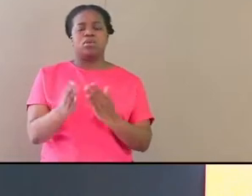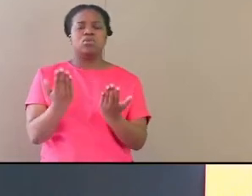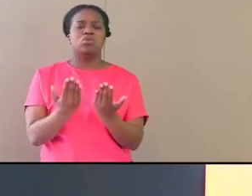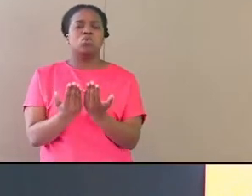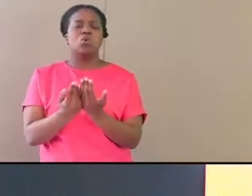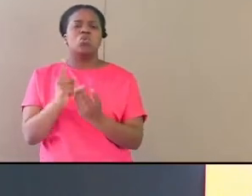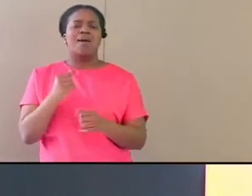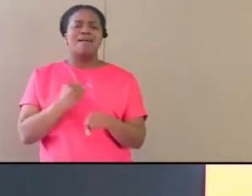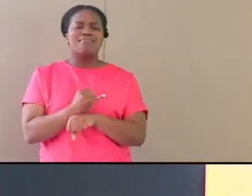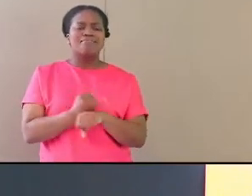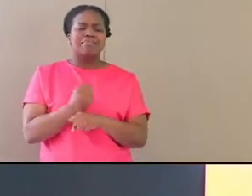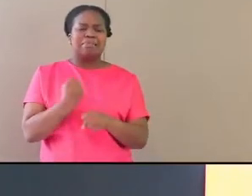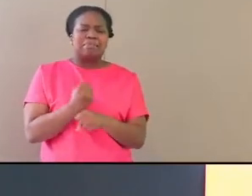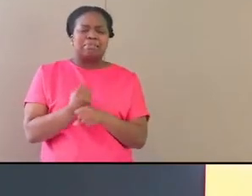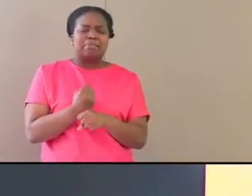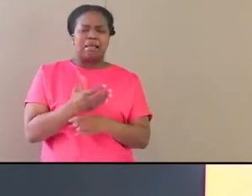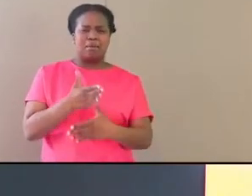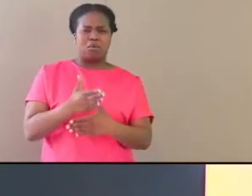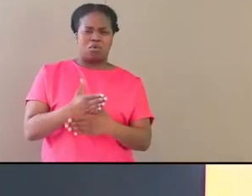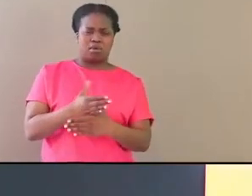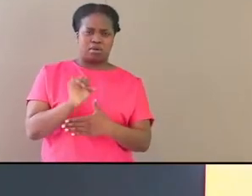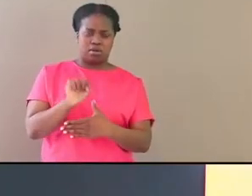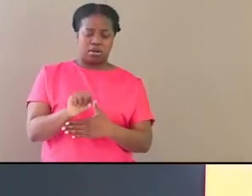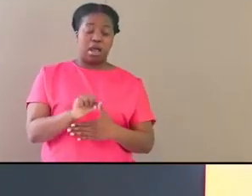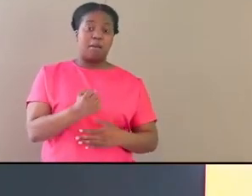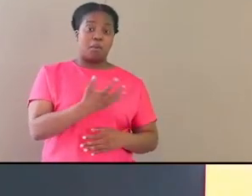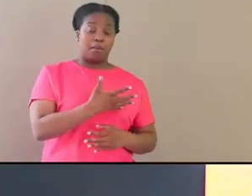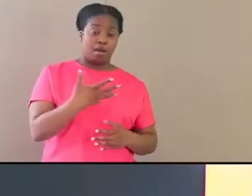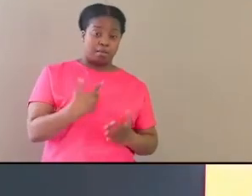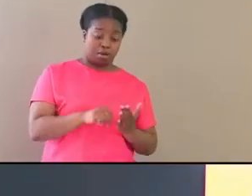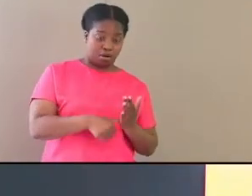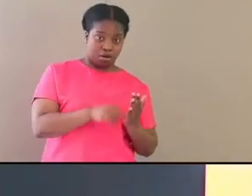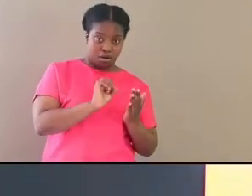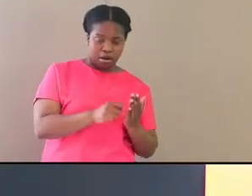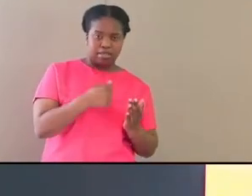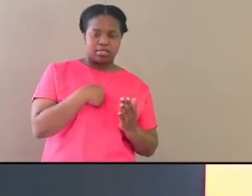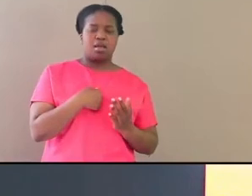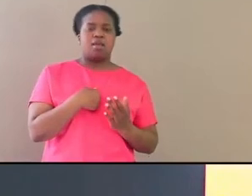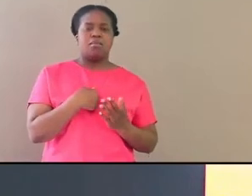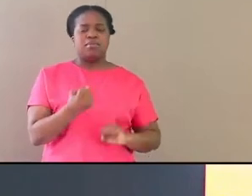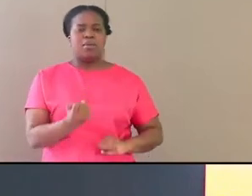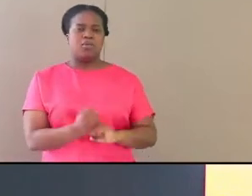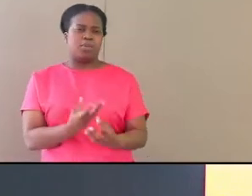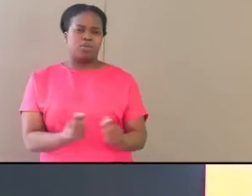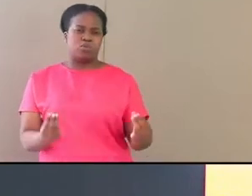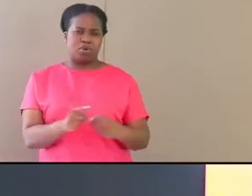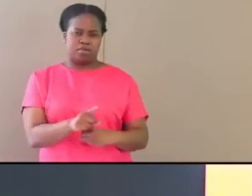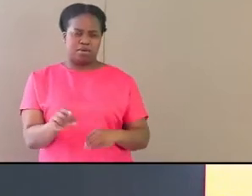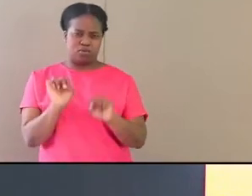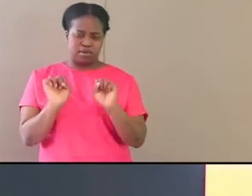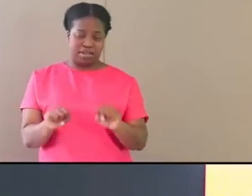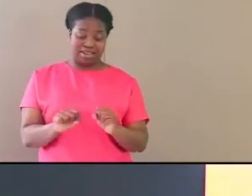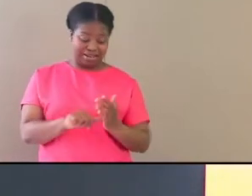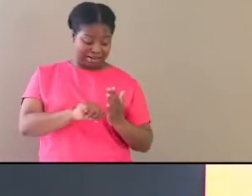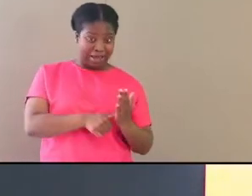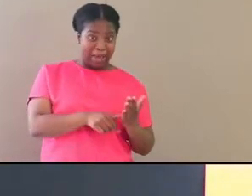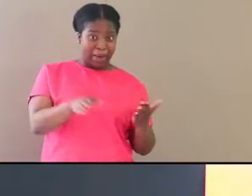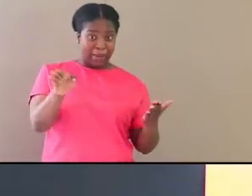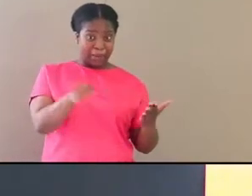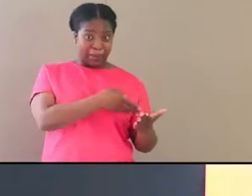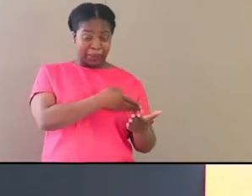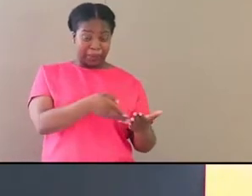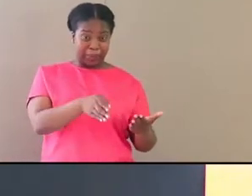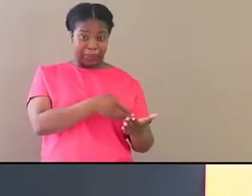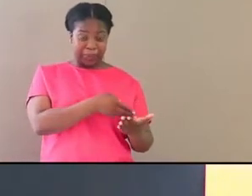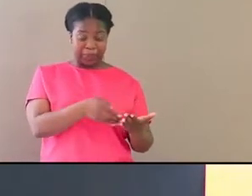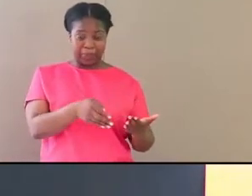services for mothers and children in particular. Without the contribution of social assistance, at least